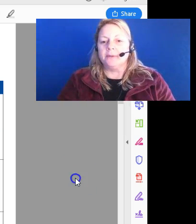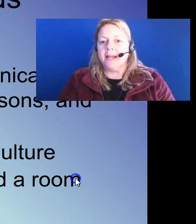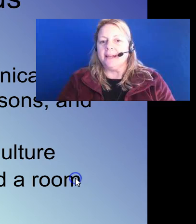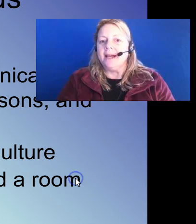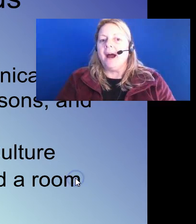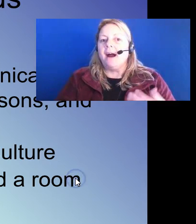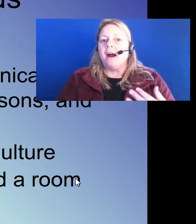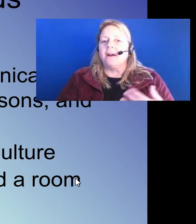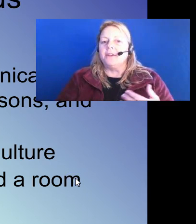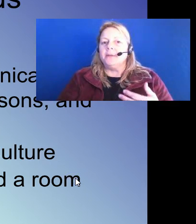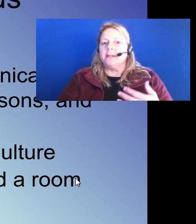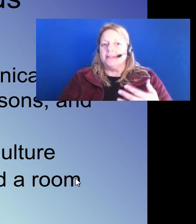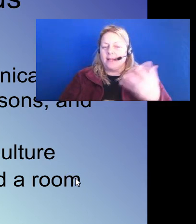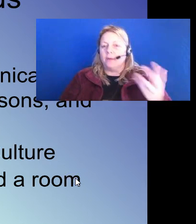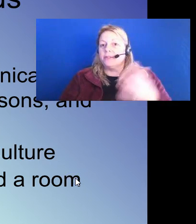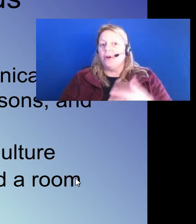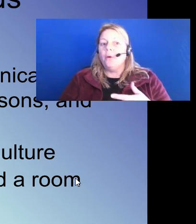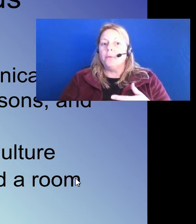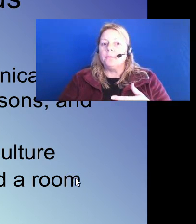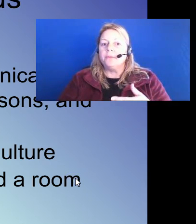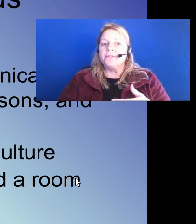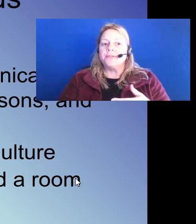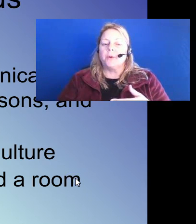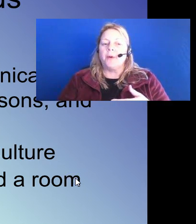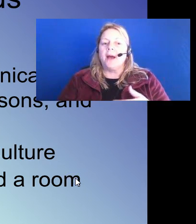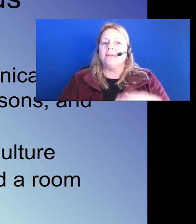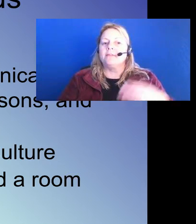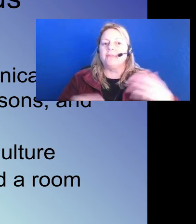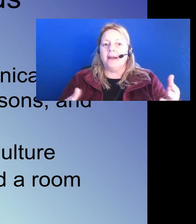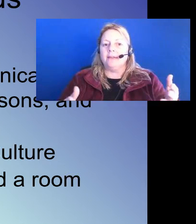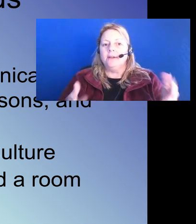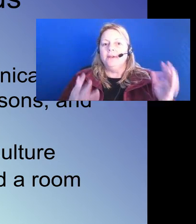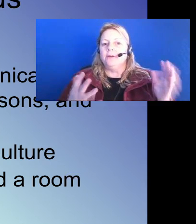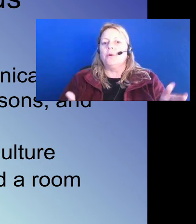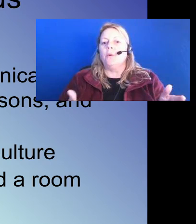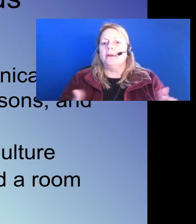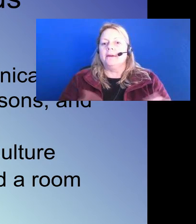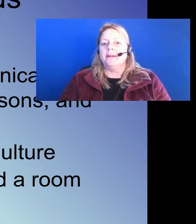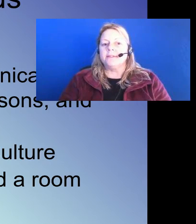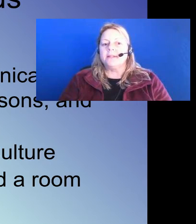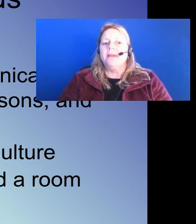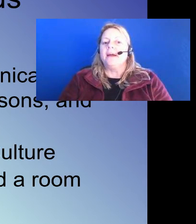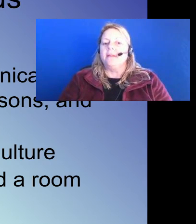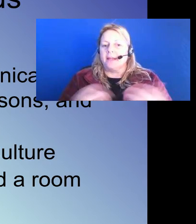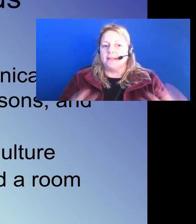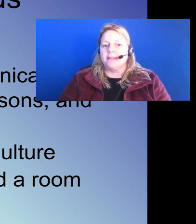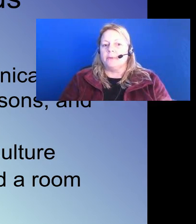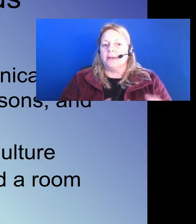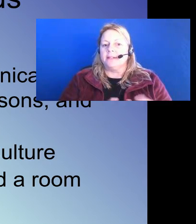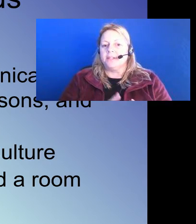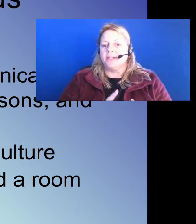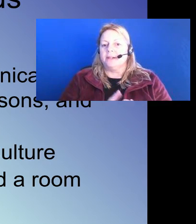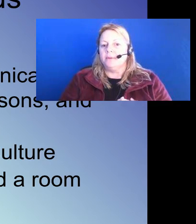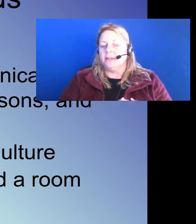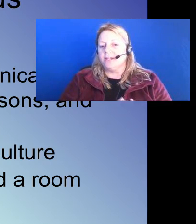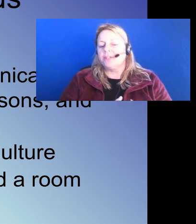that they create. Our unit is house and home, so out of the 5 goal areas, like I said, we're